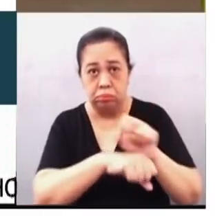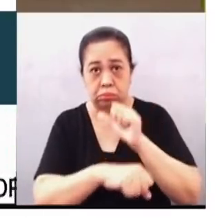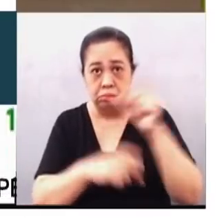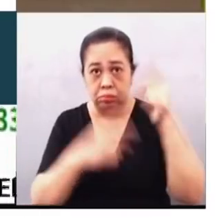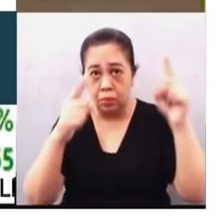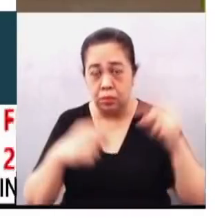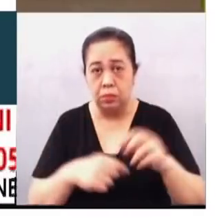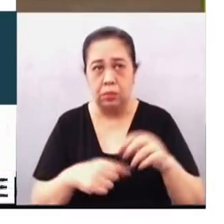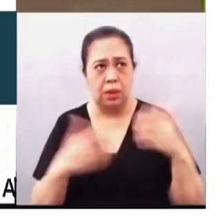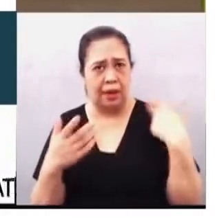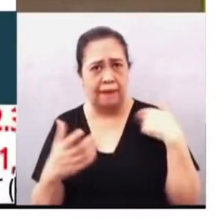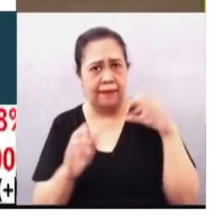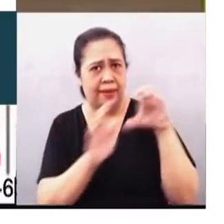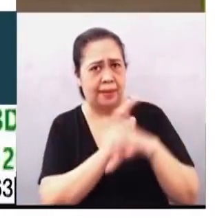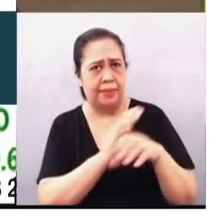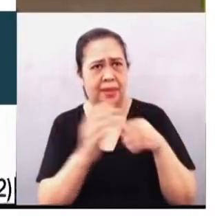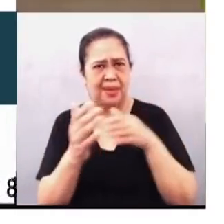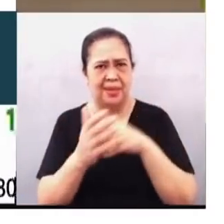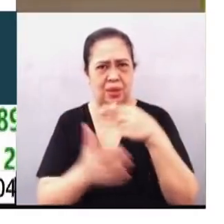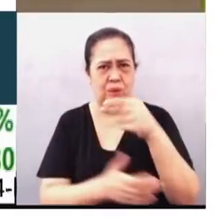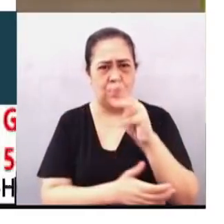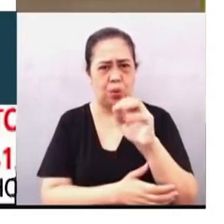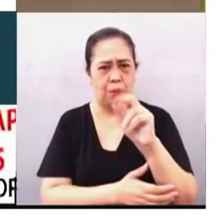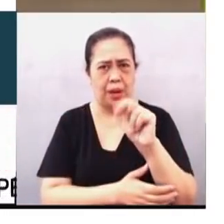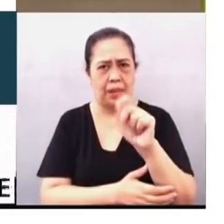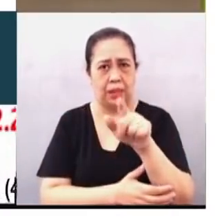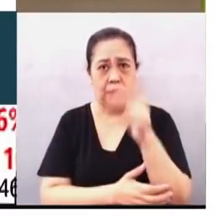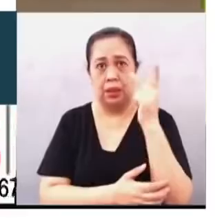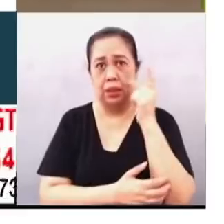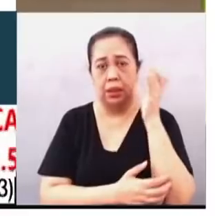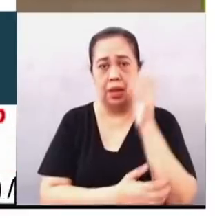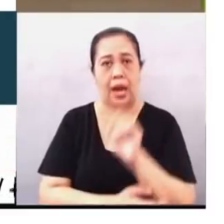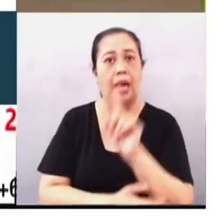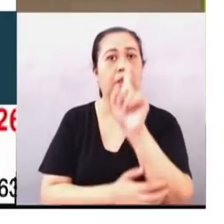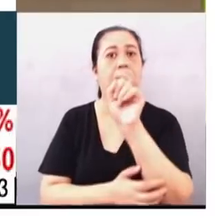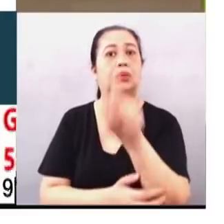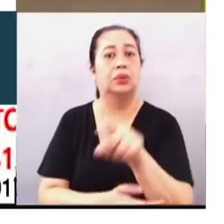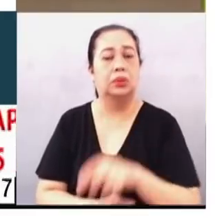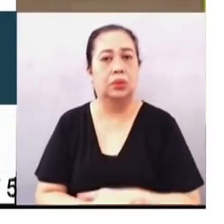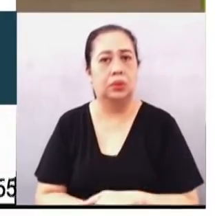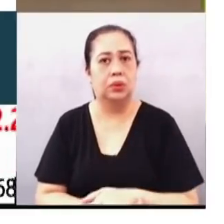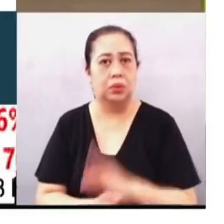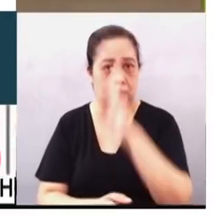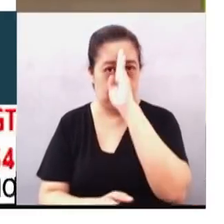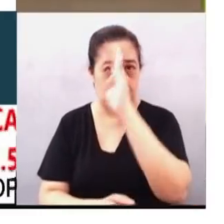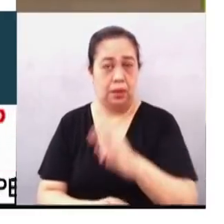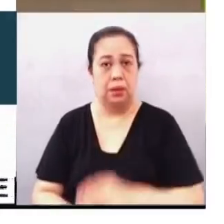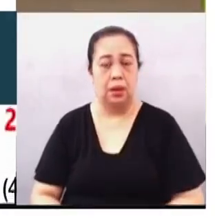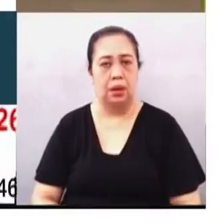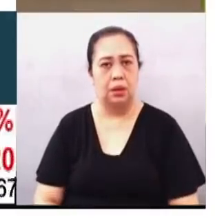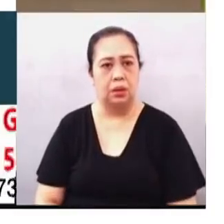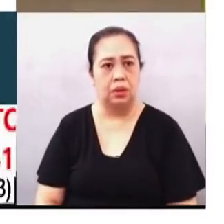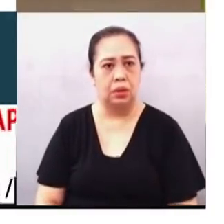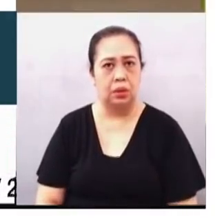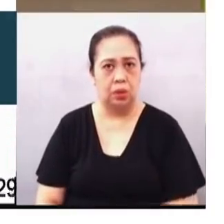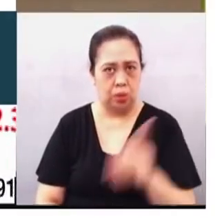Is there crimes against humanity? Ikaw, Carmina, tanungin kita. Prangkahan lang tayo. Do you